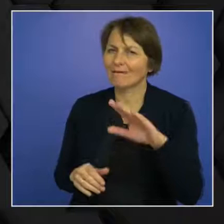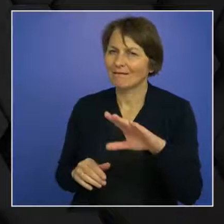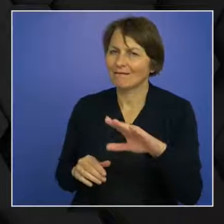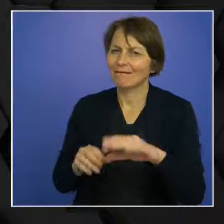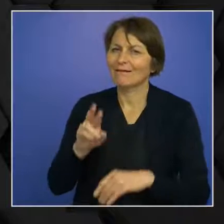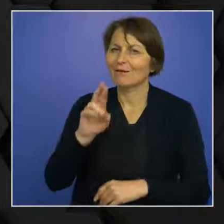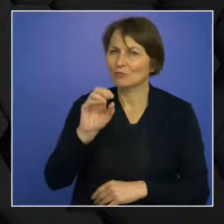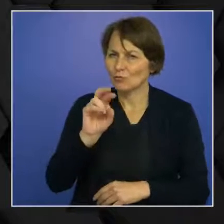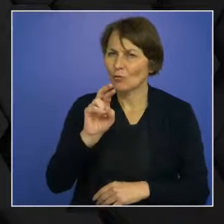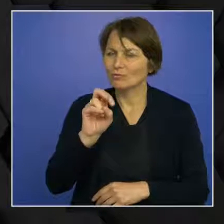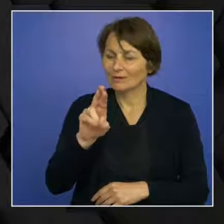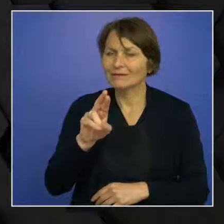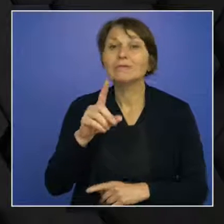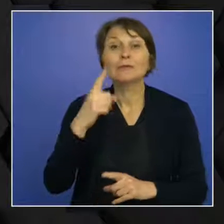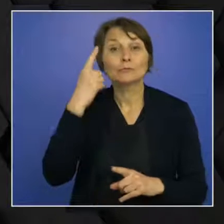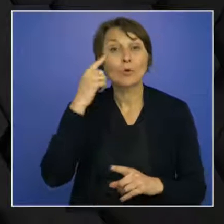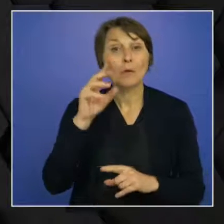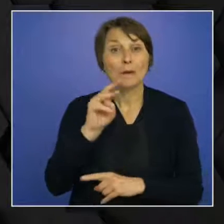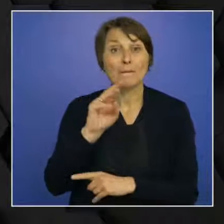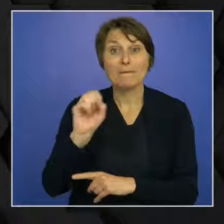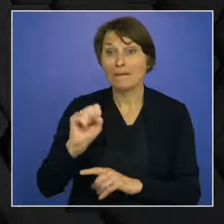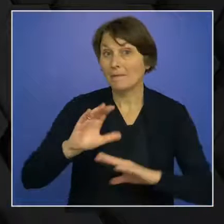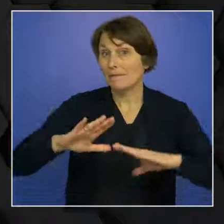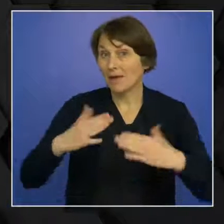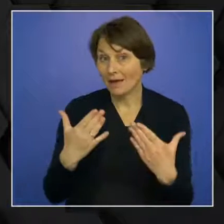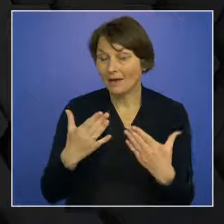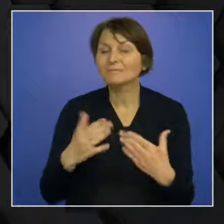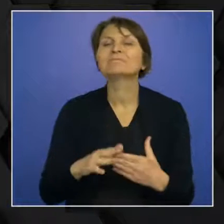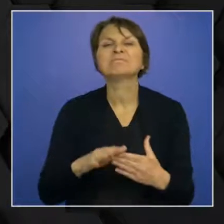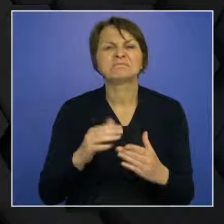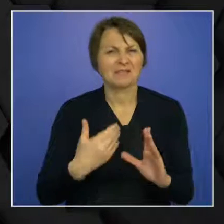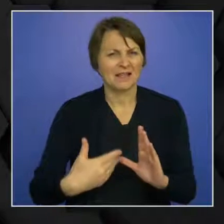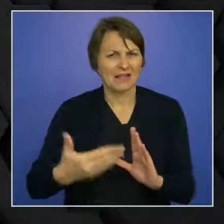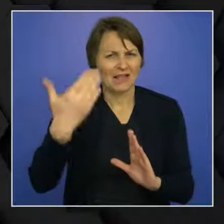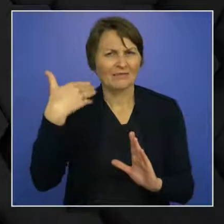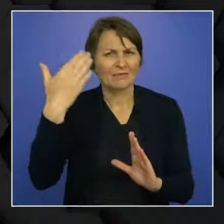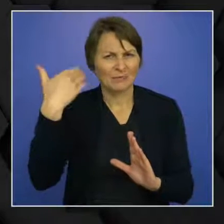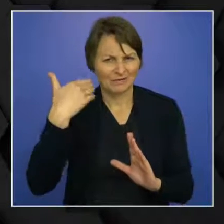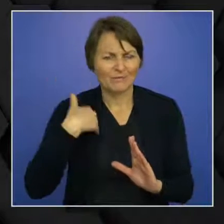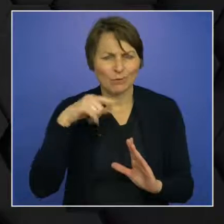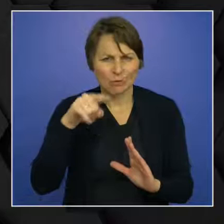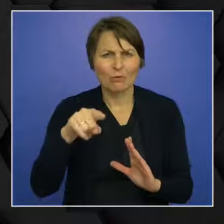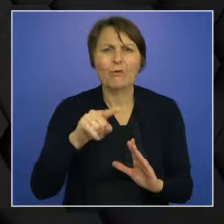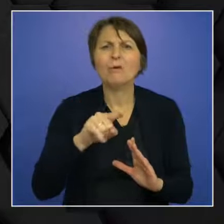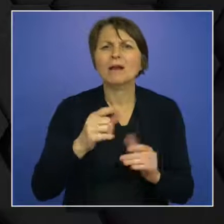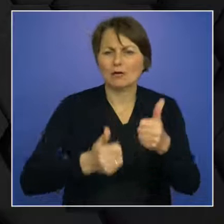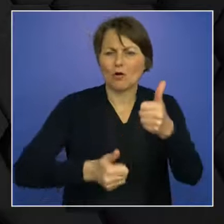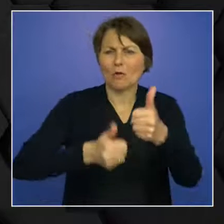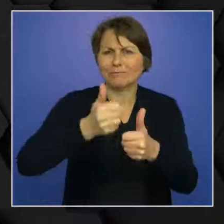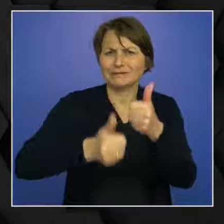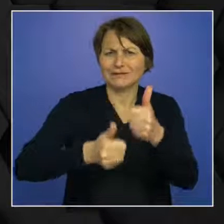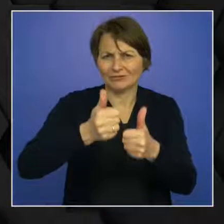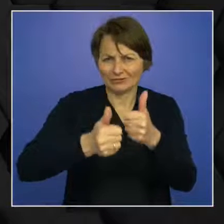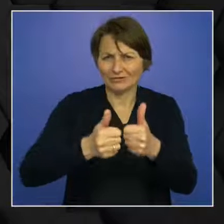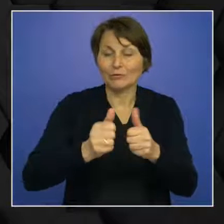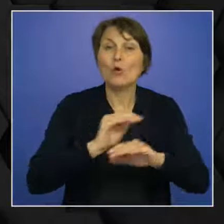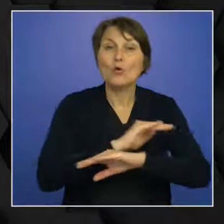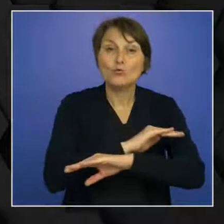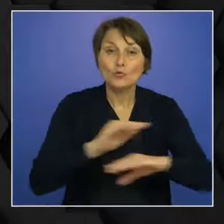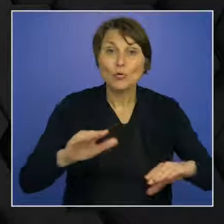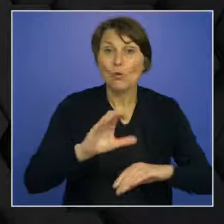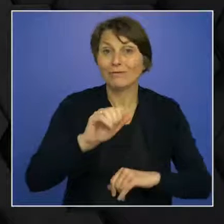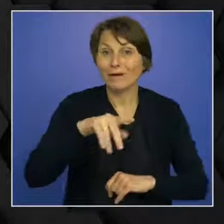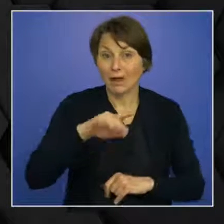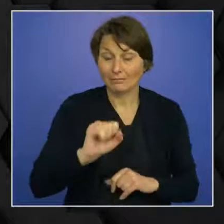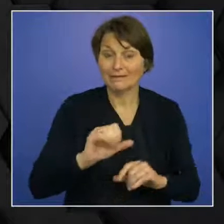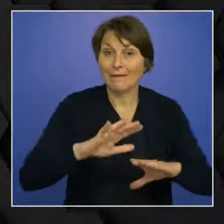Microsoft created that. They entered in a competition called the No Caps competition. It's run by Facebook. And in that No Caps competition, you have to beat an